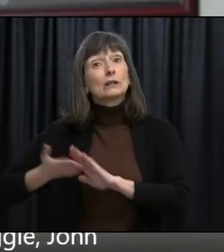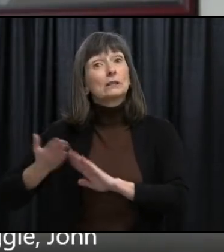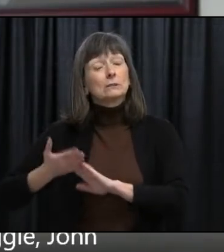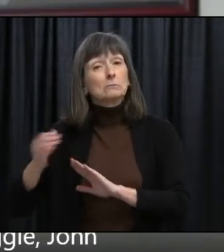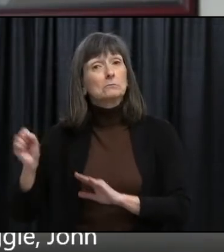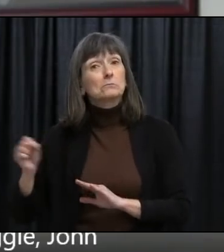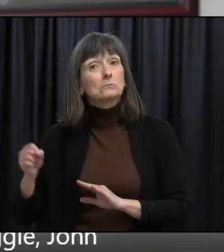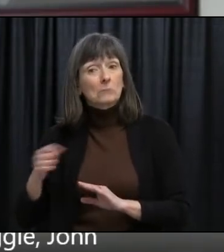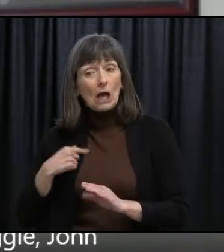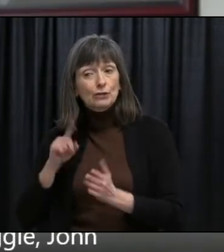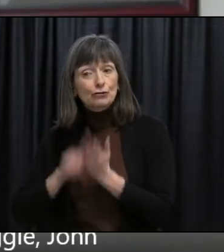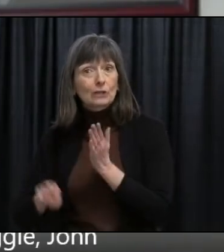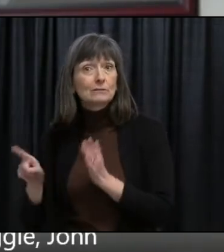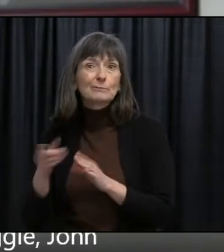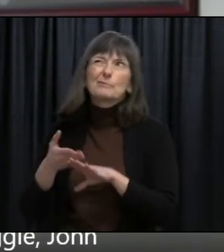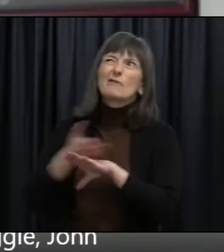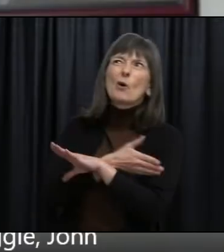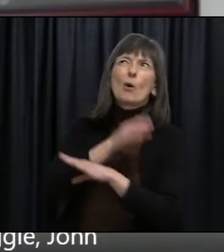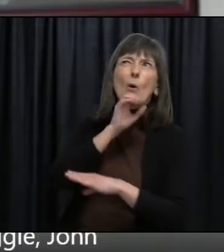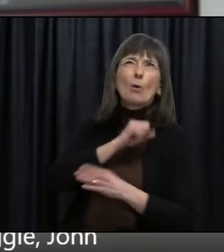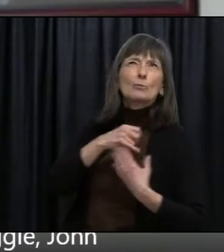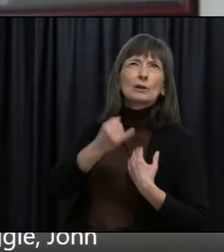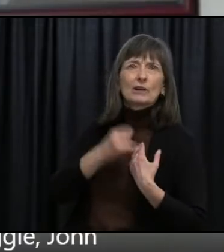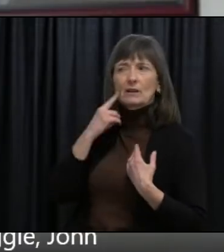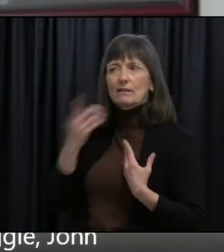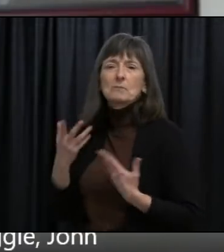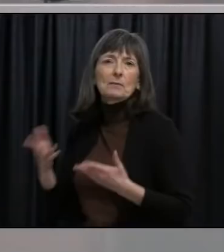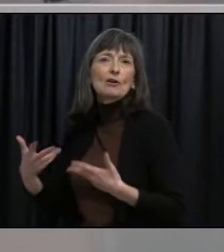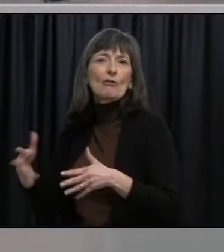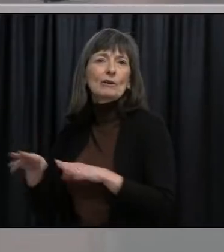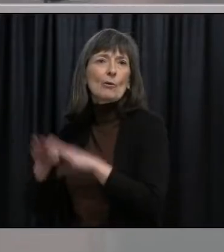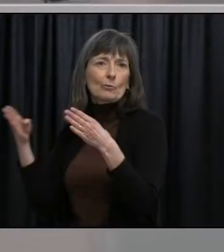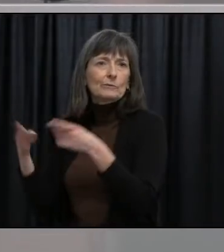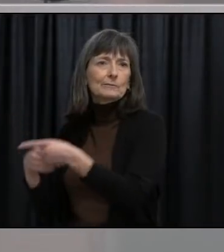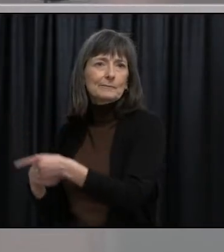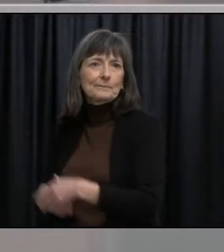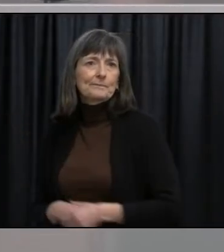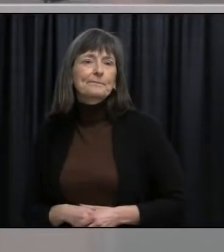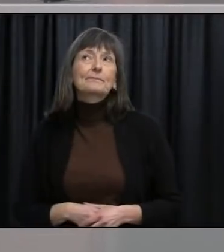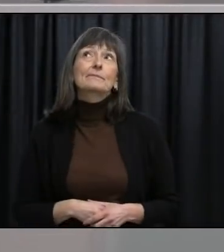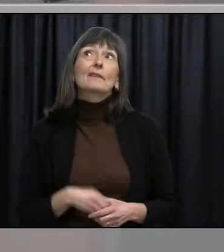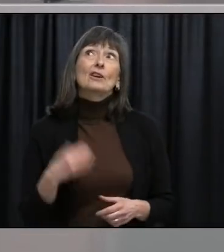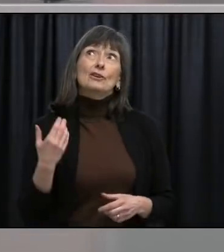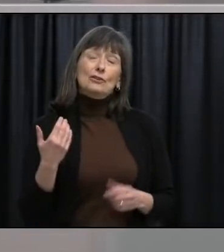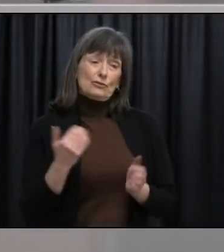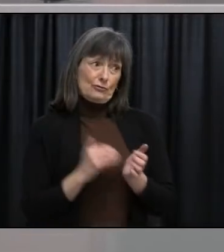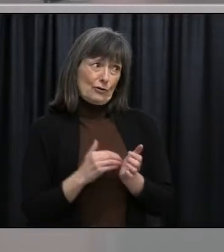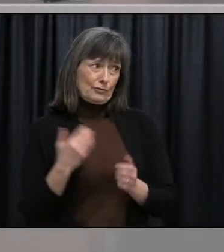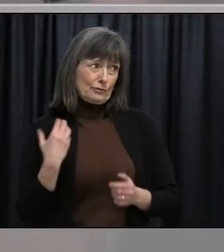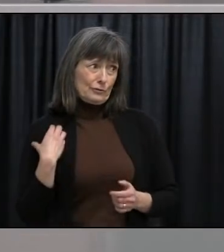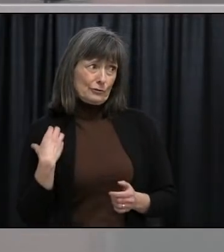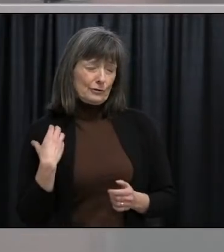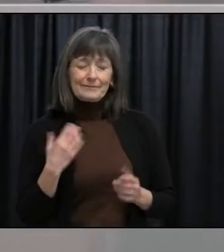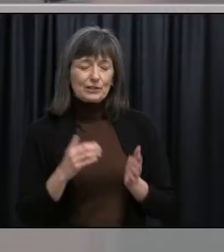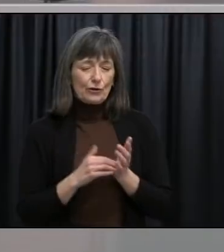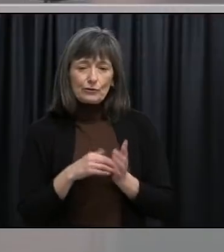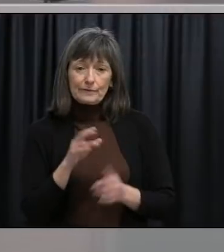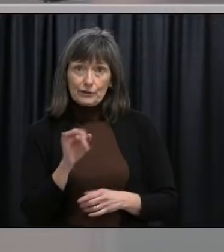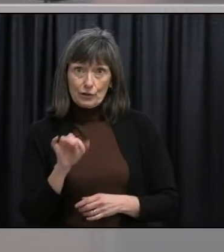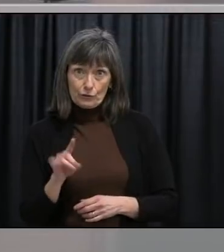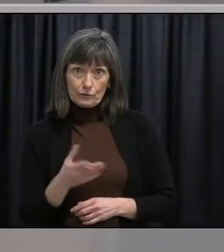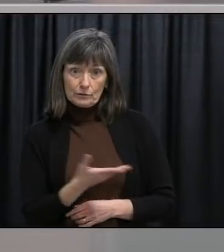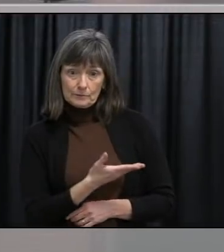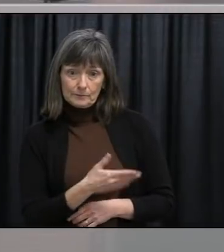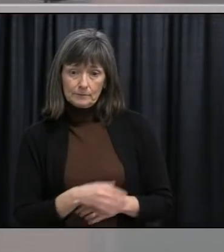earlier, Roger. And for Dr. Fitzgerald, are you aware that that there's been